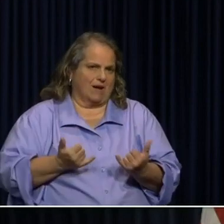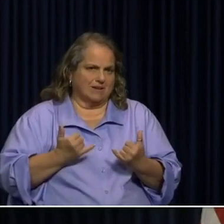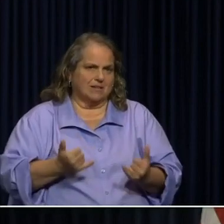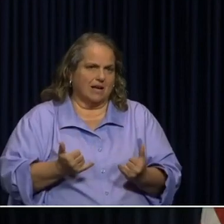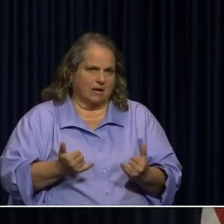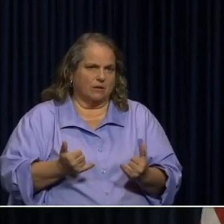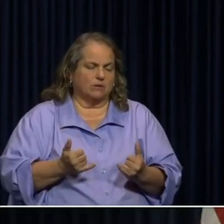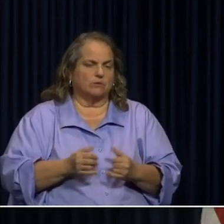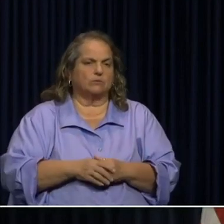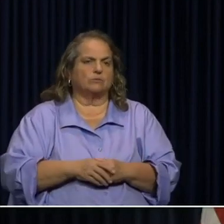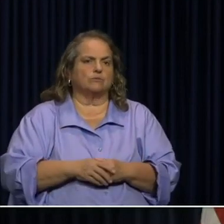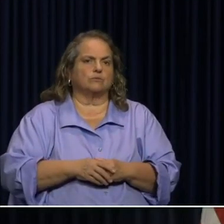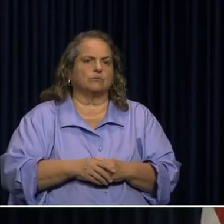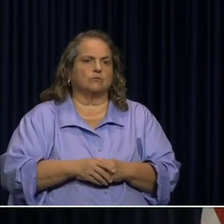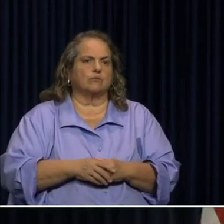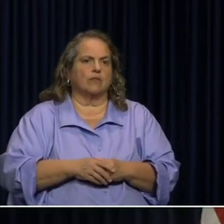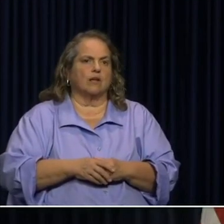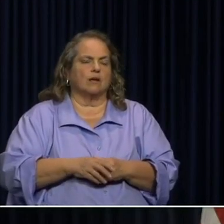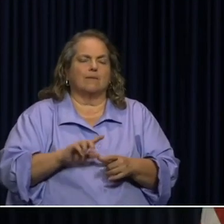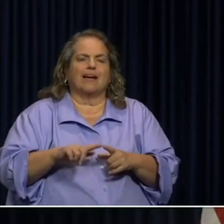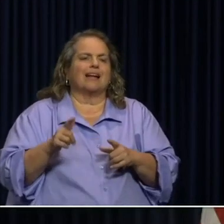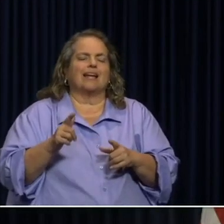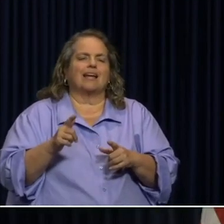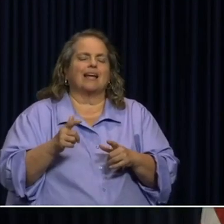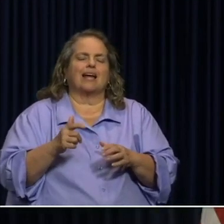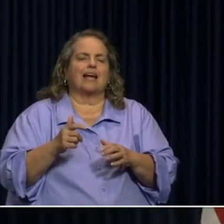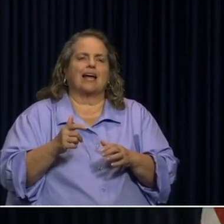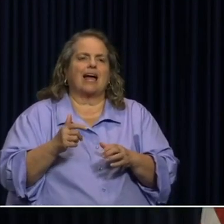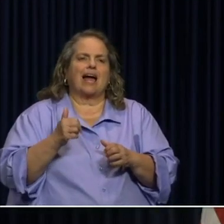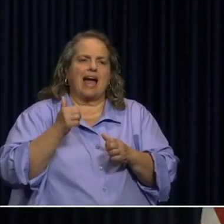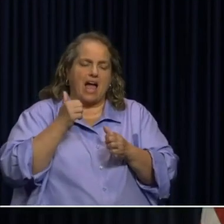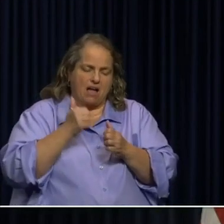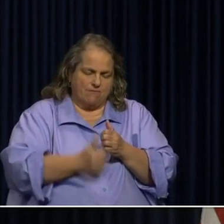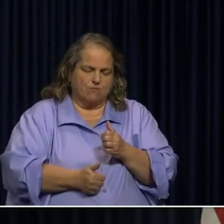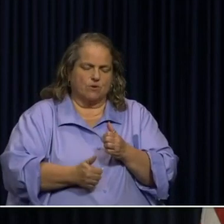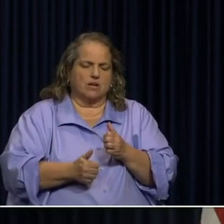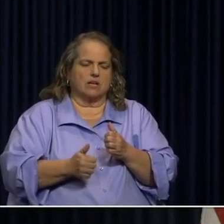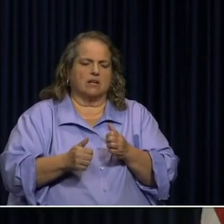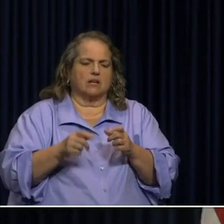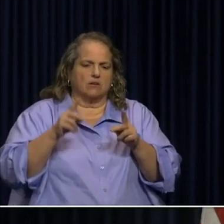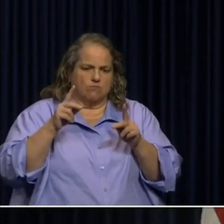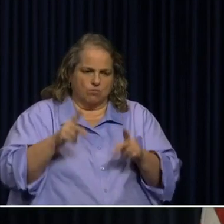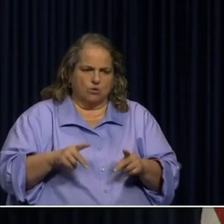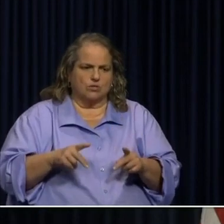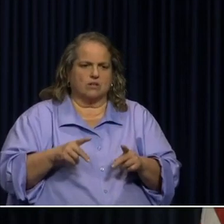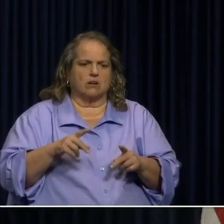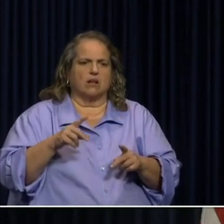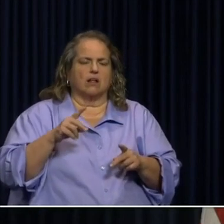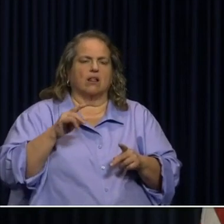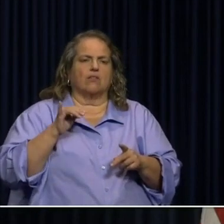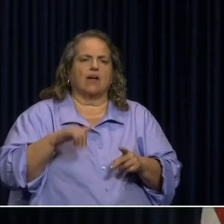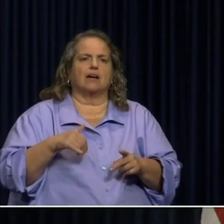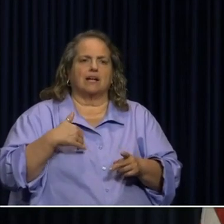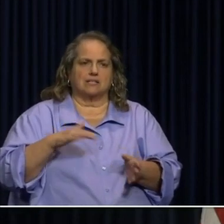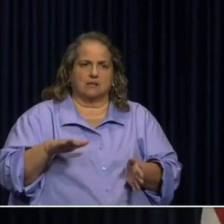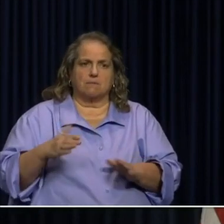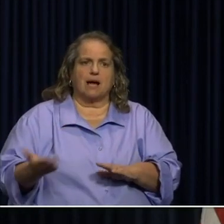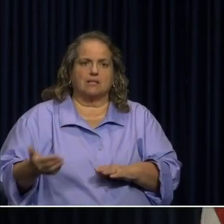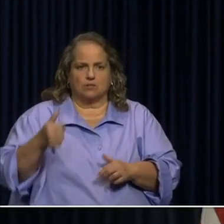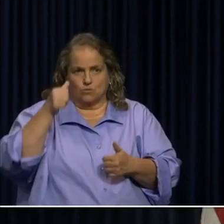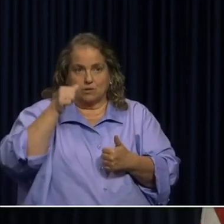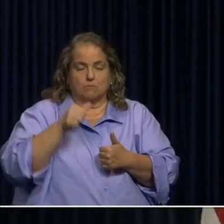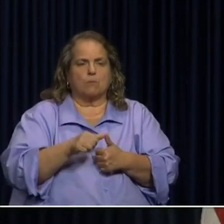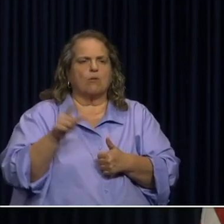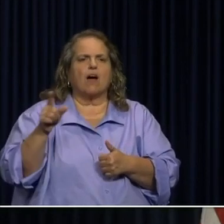now. But every single one of the folks that we have lost, let's remember, they were